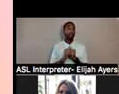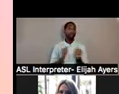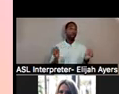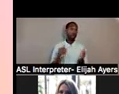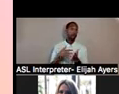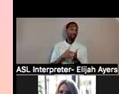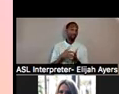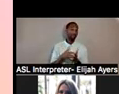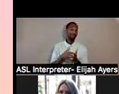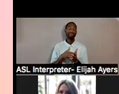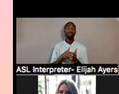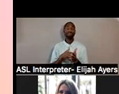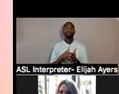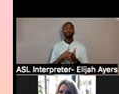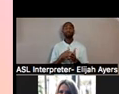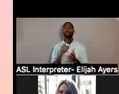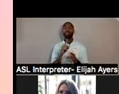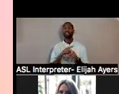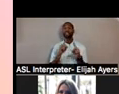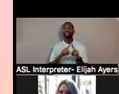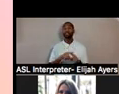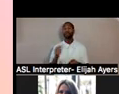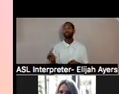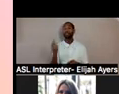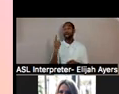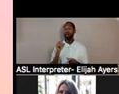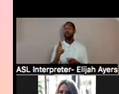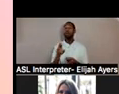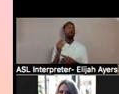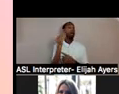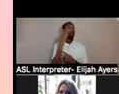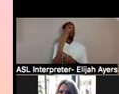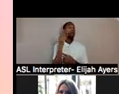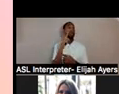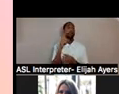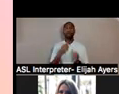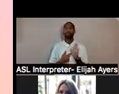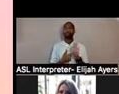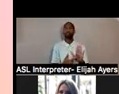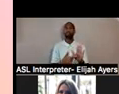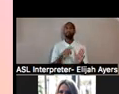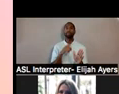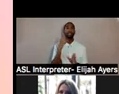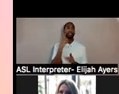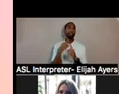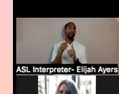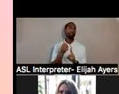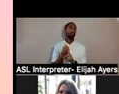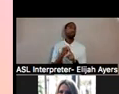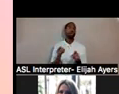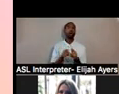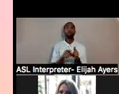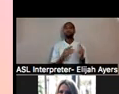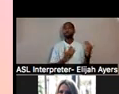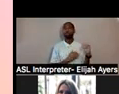and different understandings or knowings that might invite you to come back to in yourself, and also some of the